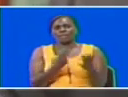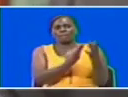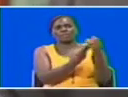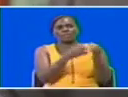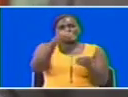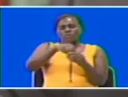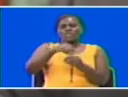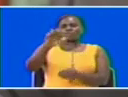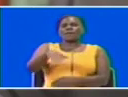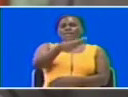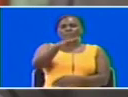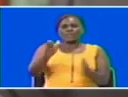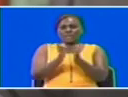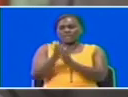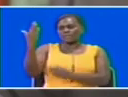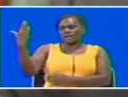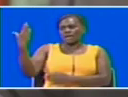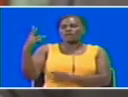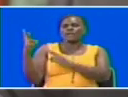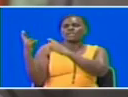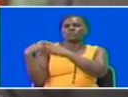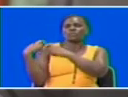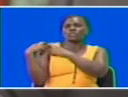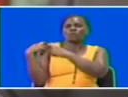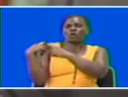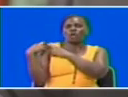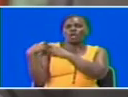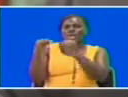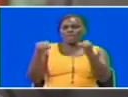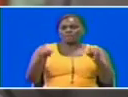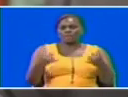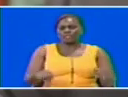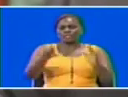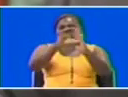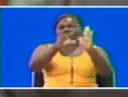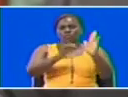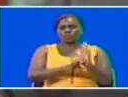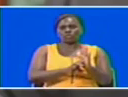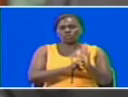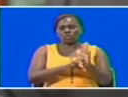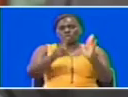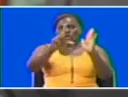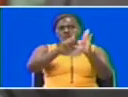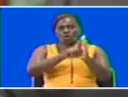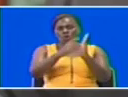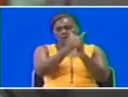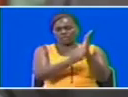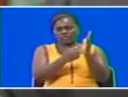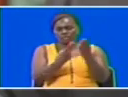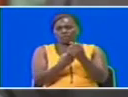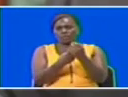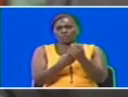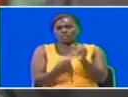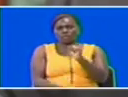between the various institutions and arms tasked with fulfilling constitutional rights. The courts and the legislature act in partnership to give life